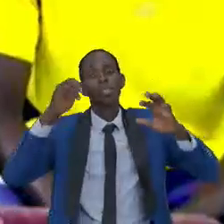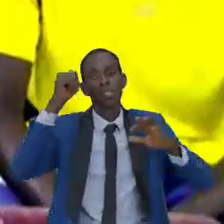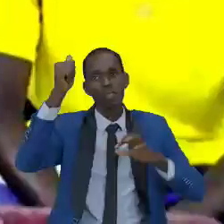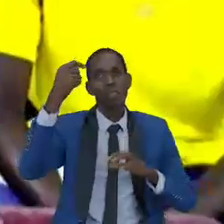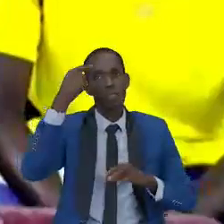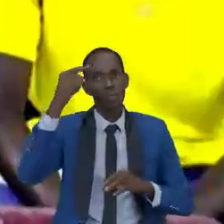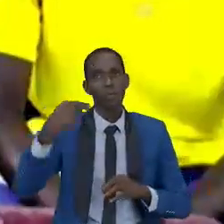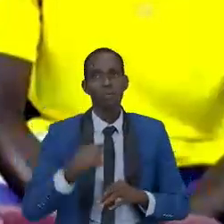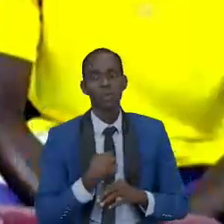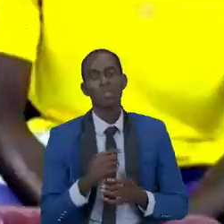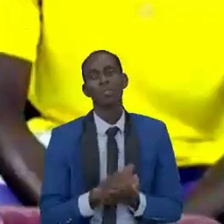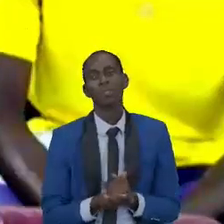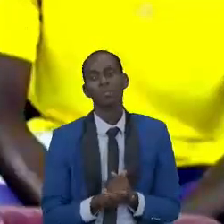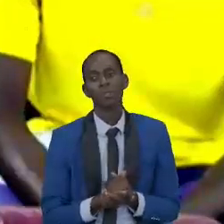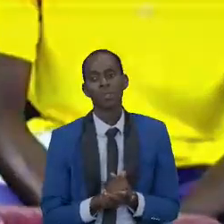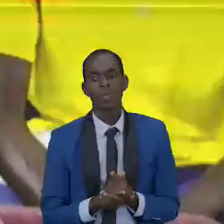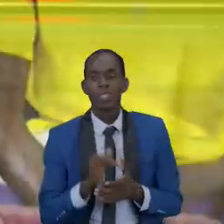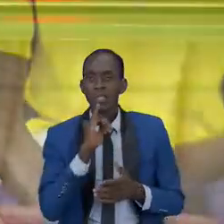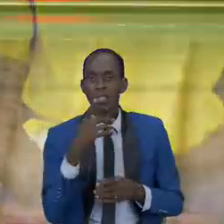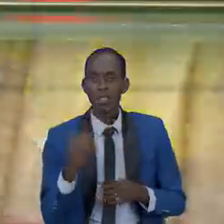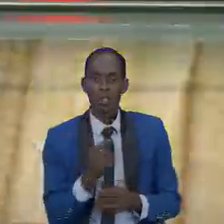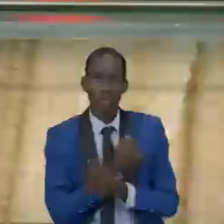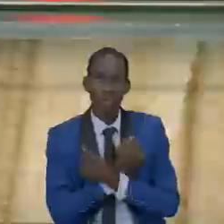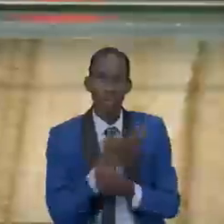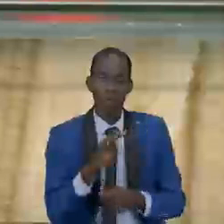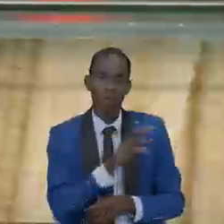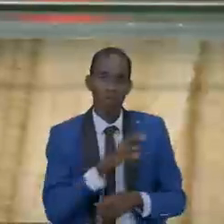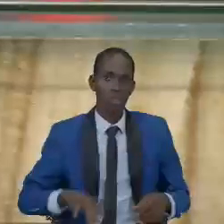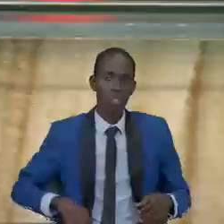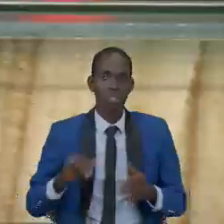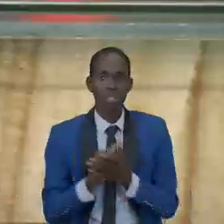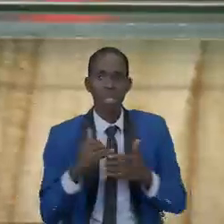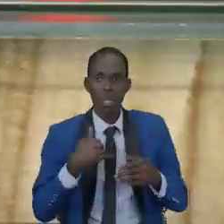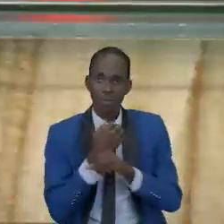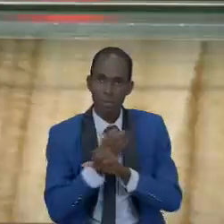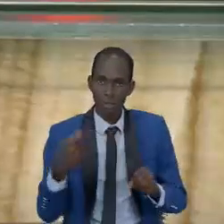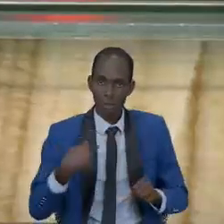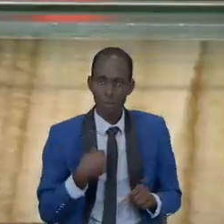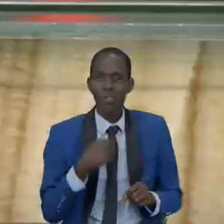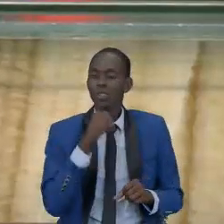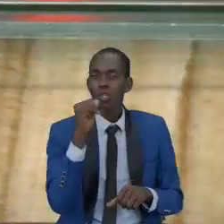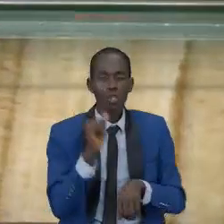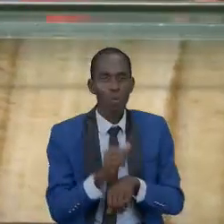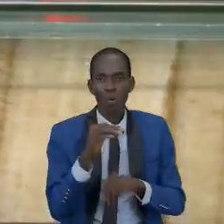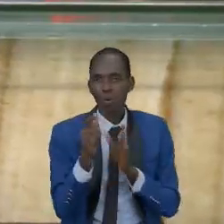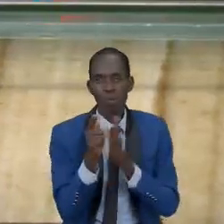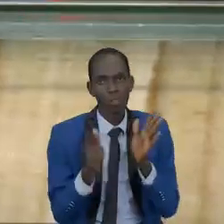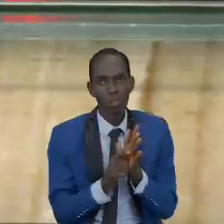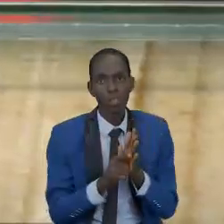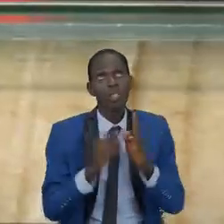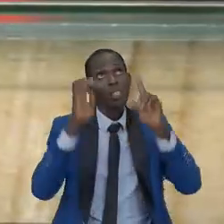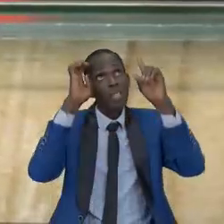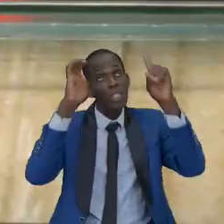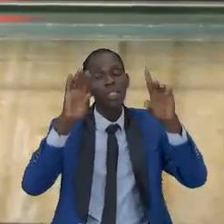himself for me. In the love of Christ that has saved me, not the works of the law, he gave himself for